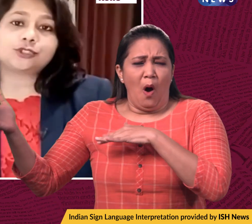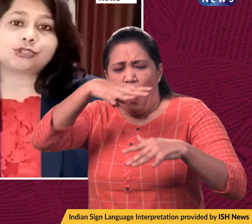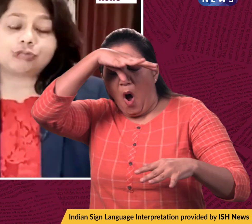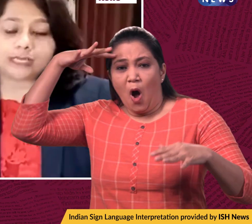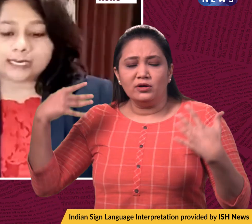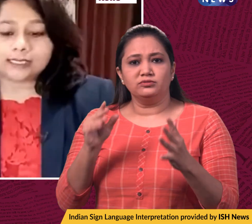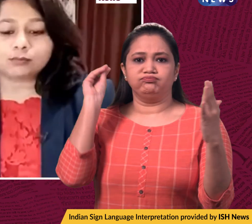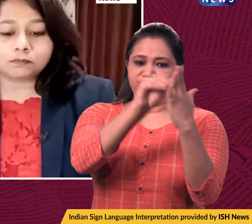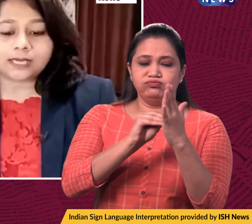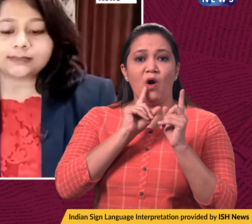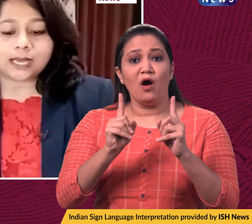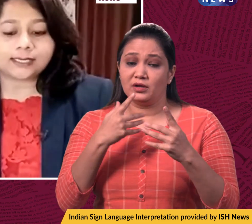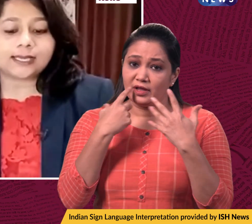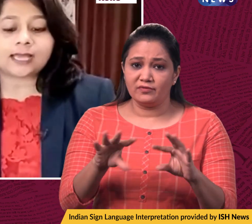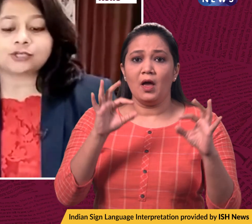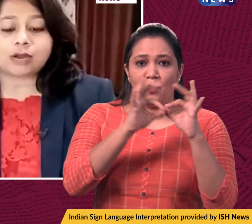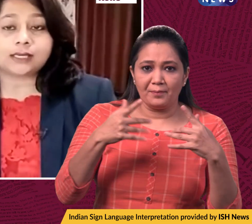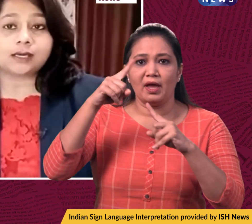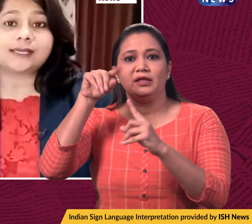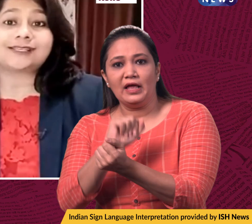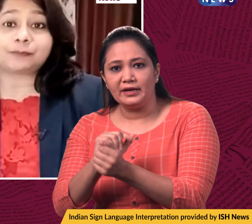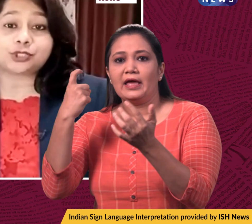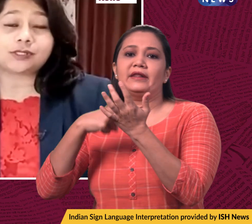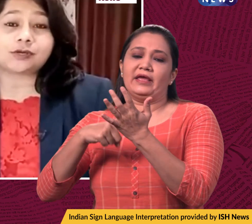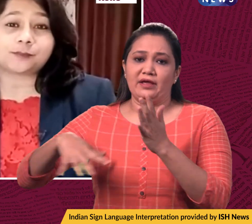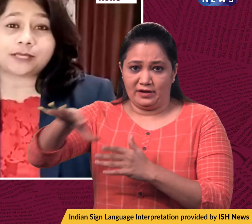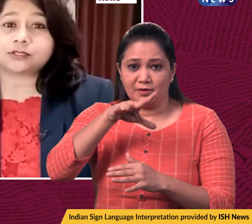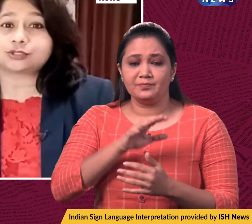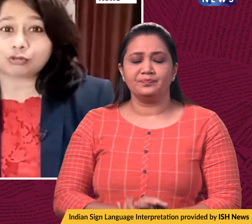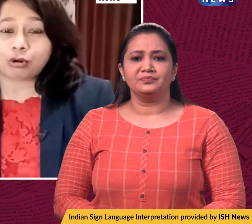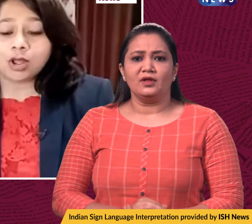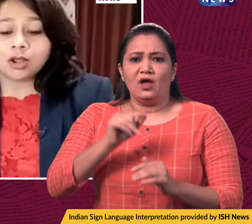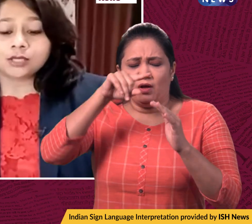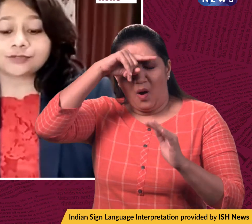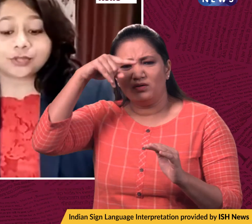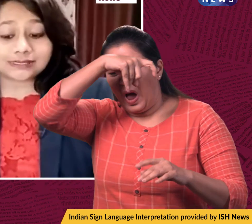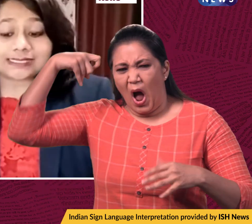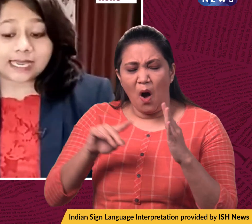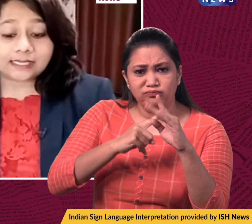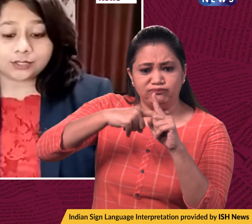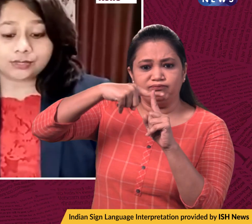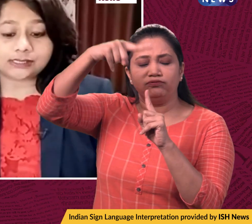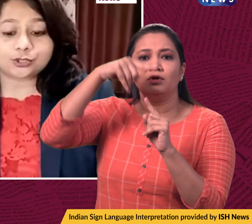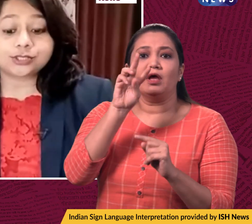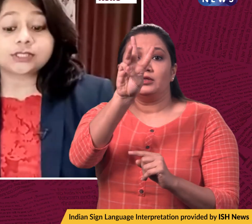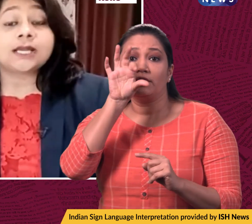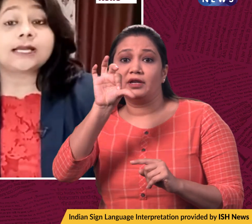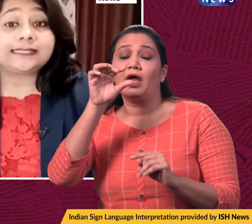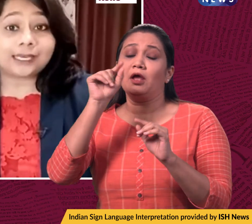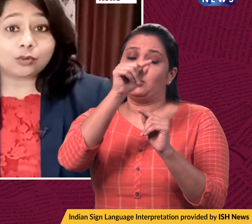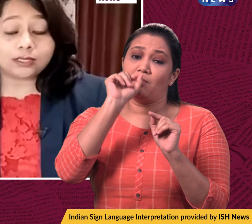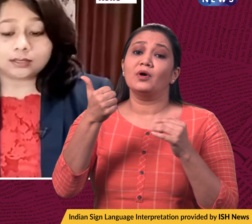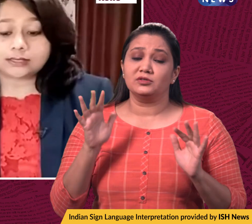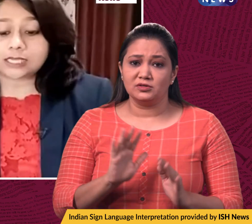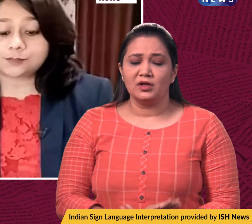has been issued in Mumbai, Thane and Raigad. Temperatures are expected to soar to 39 degrees Celsius.